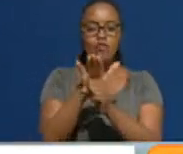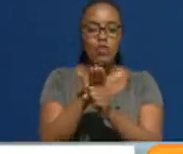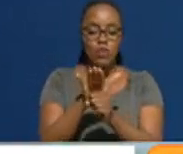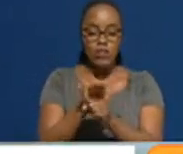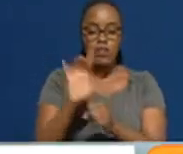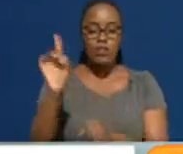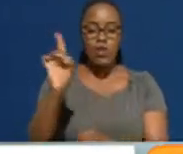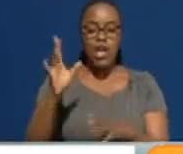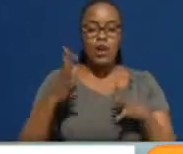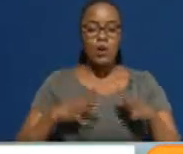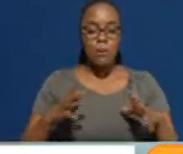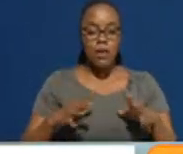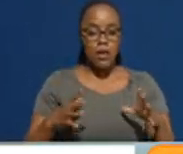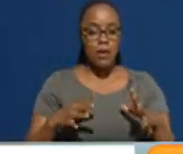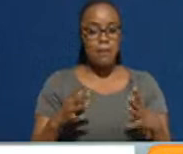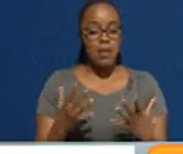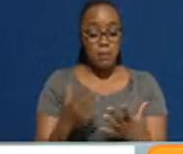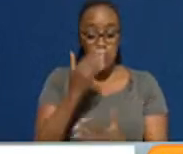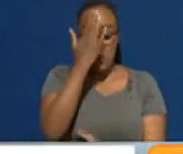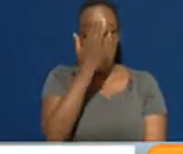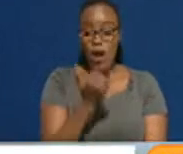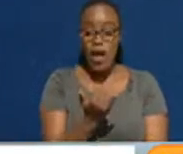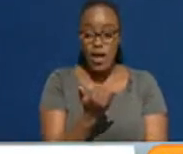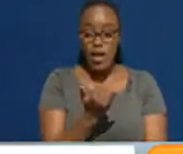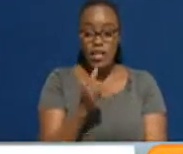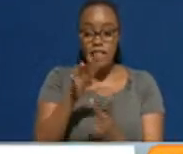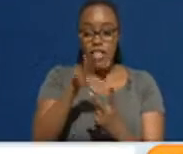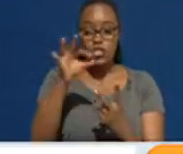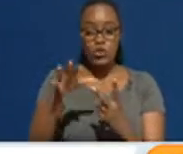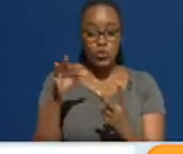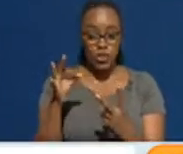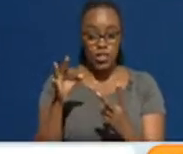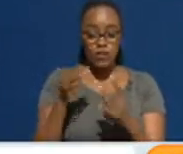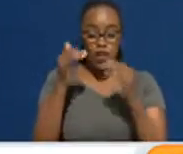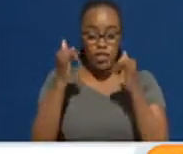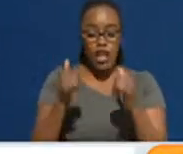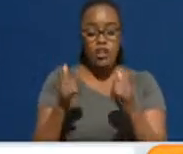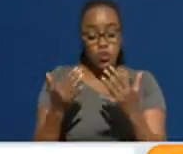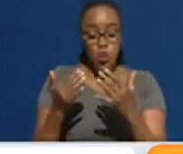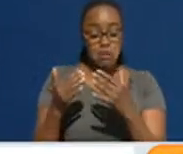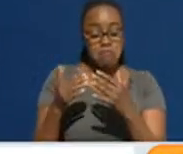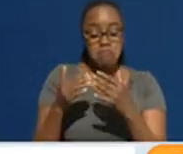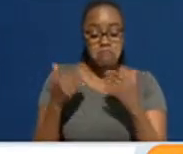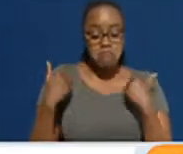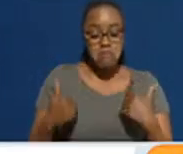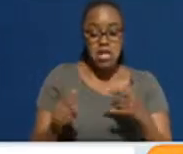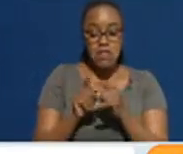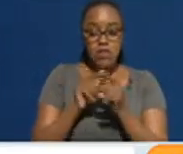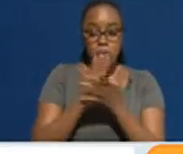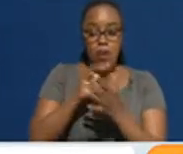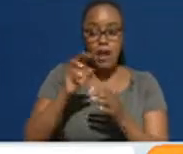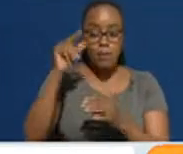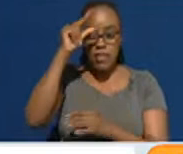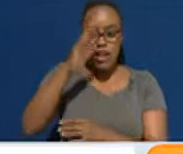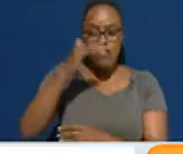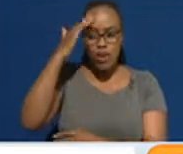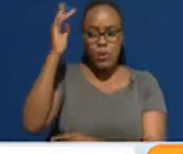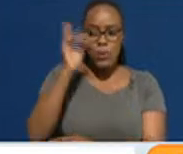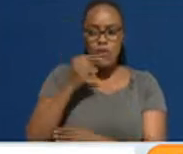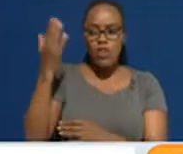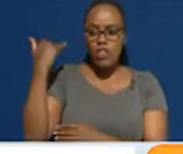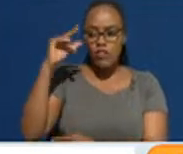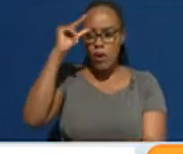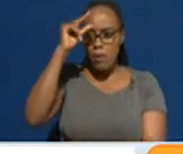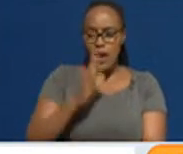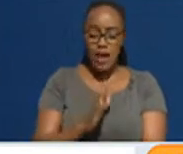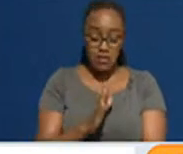the people of Nairobi for choosing me and giving me the mandate to be their governor. You know all the drama that was there.